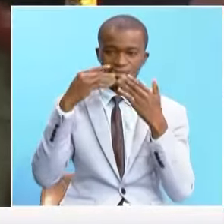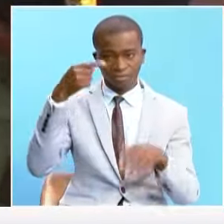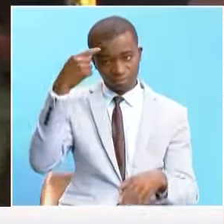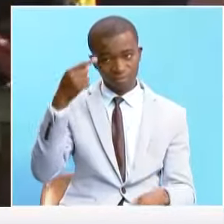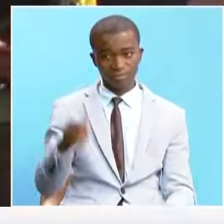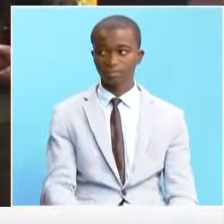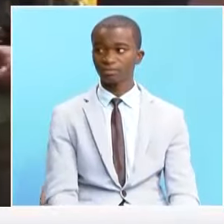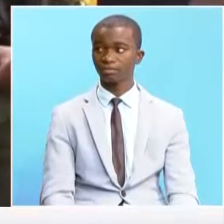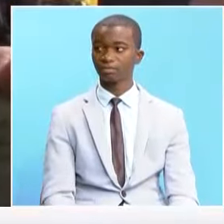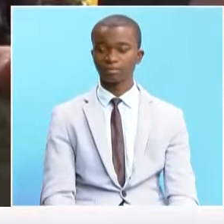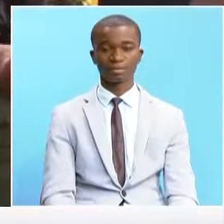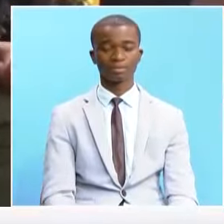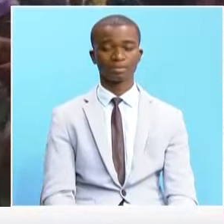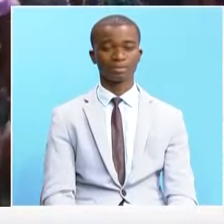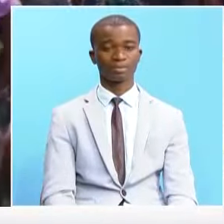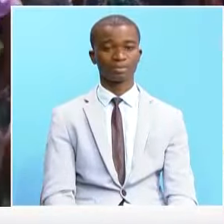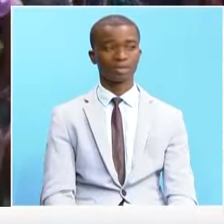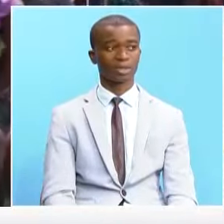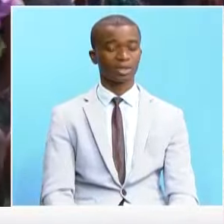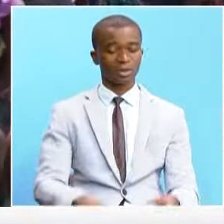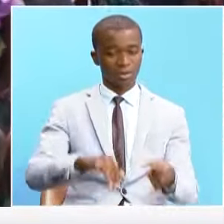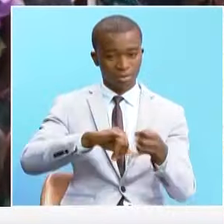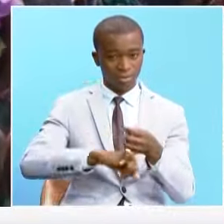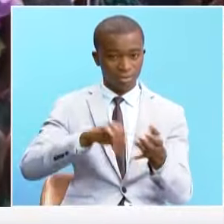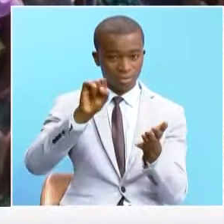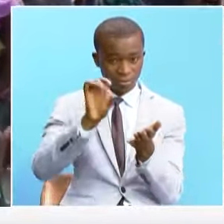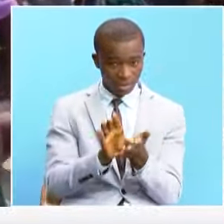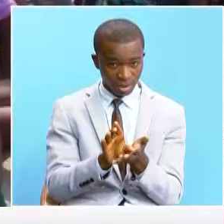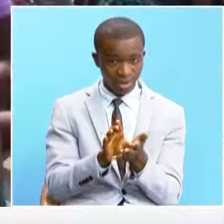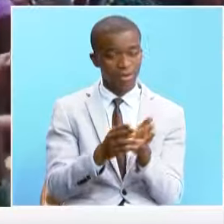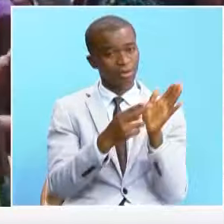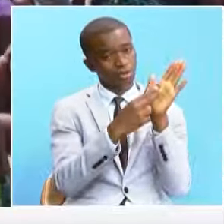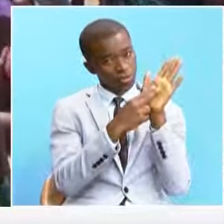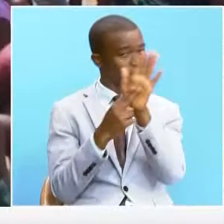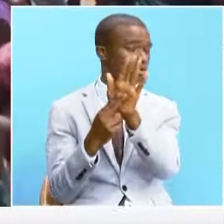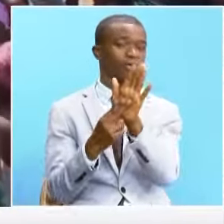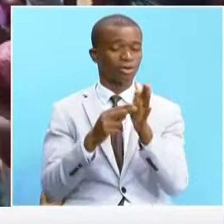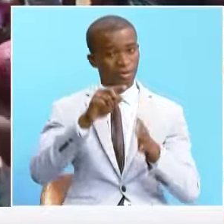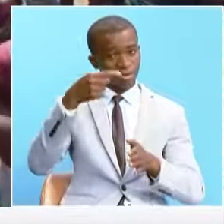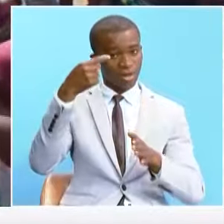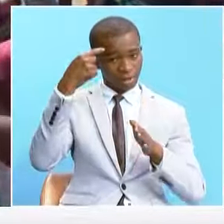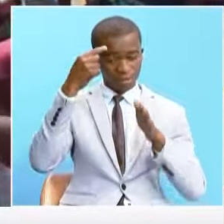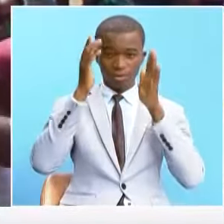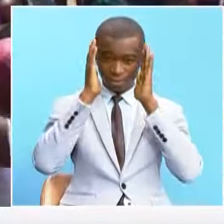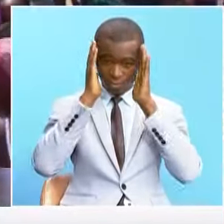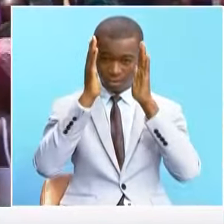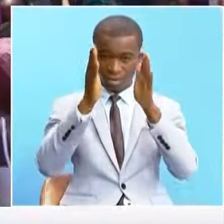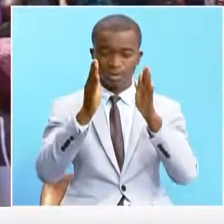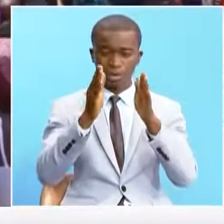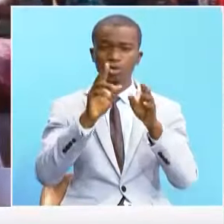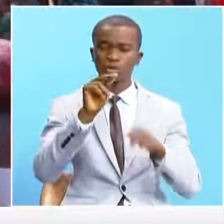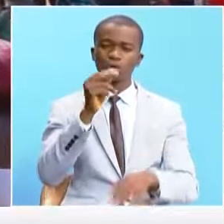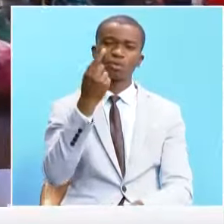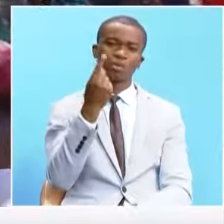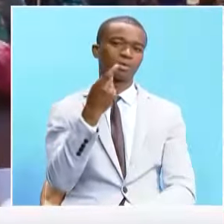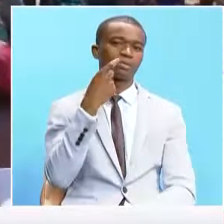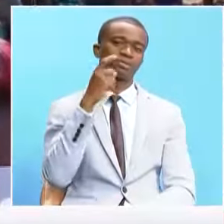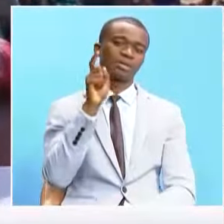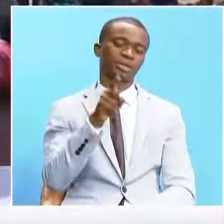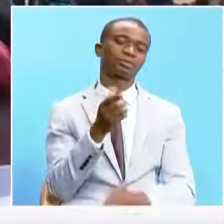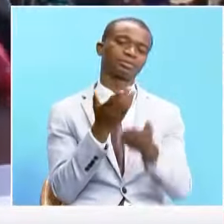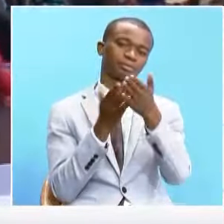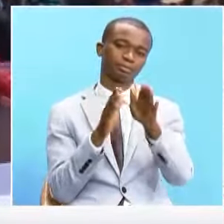of the emergency social cash transfer demonstrates government's commitment to ensuring that no citizen dies of hunger. Liz Ngobeka